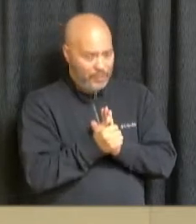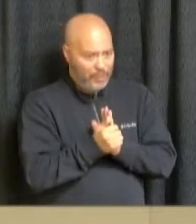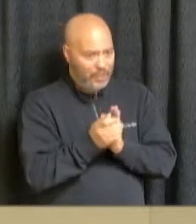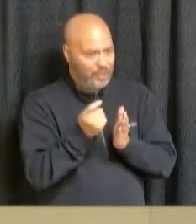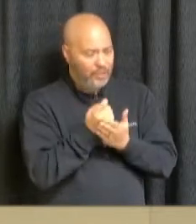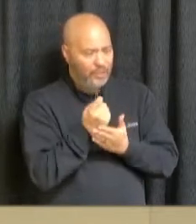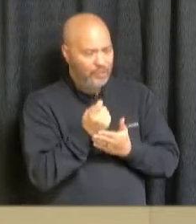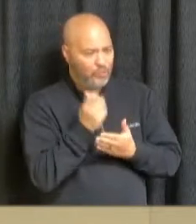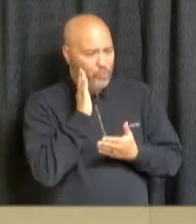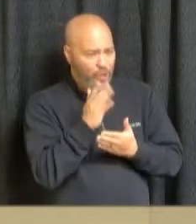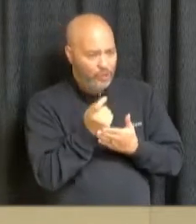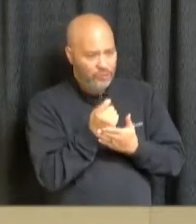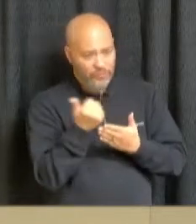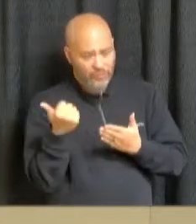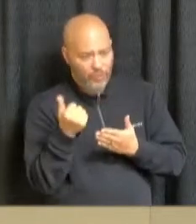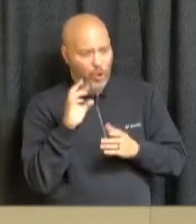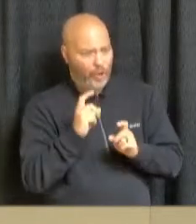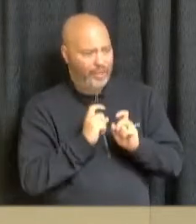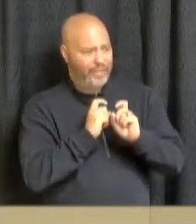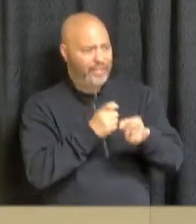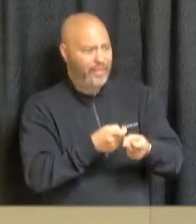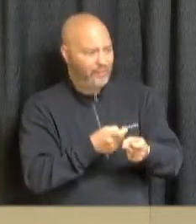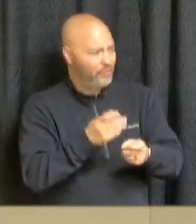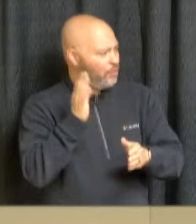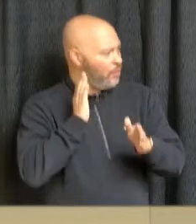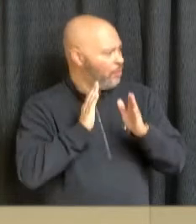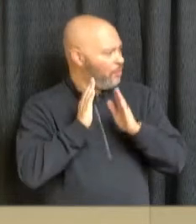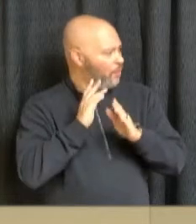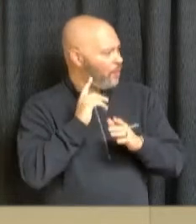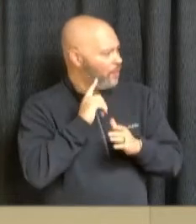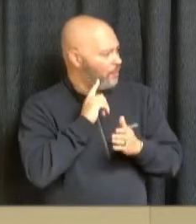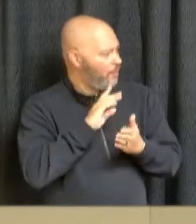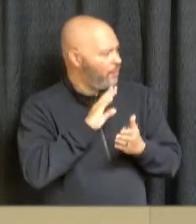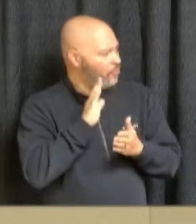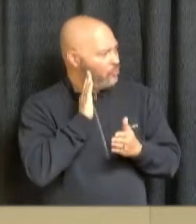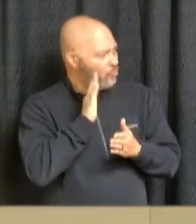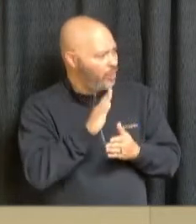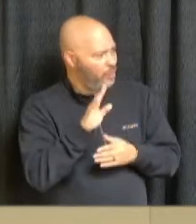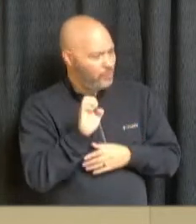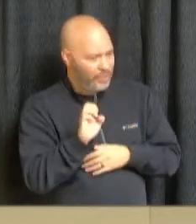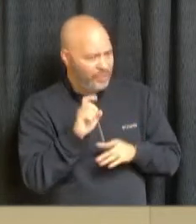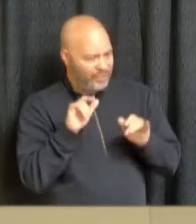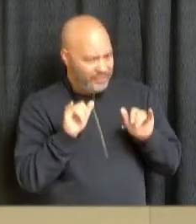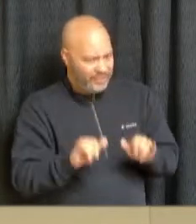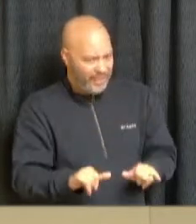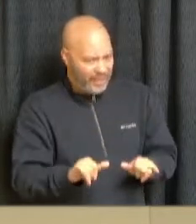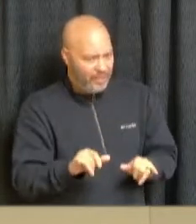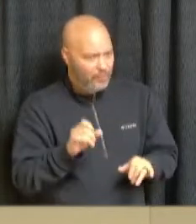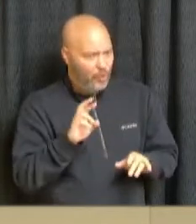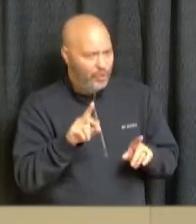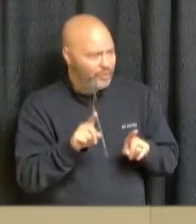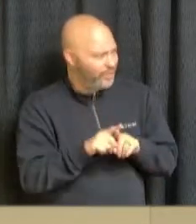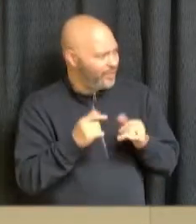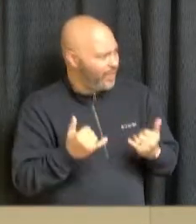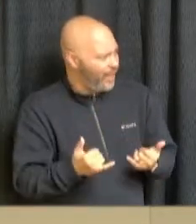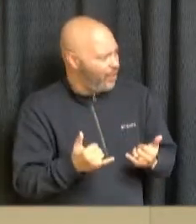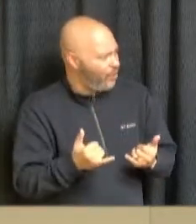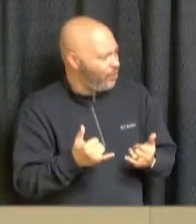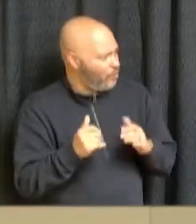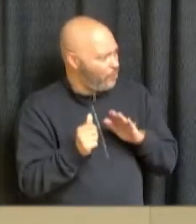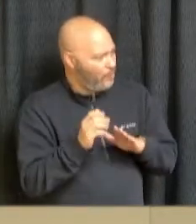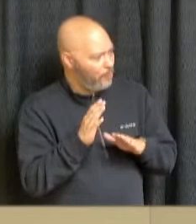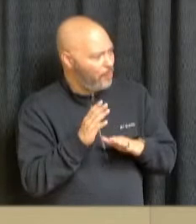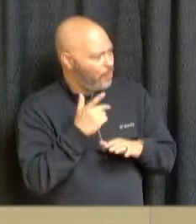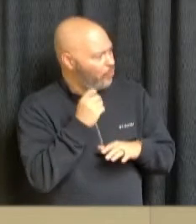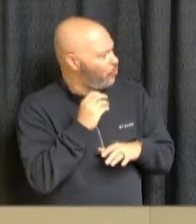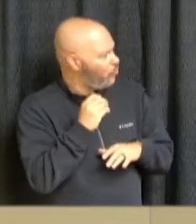away or give to the pass? I mean, will it still be the same as it is now, basically?